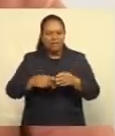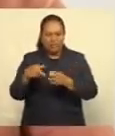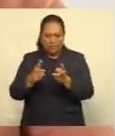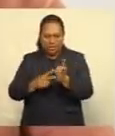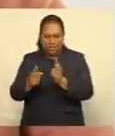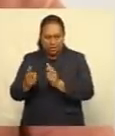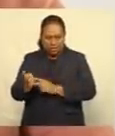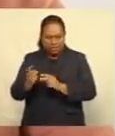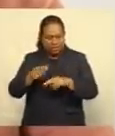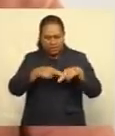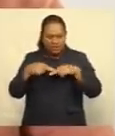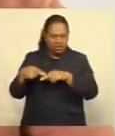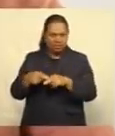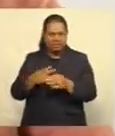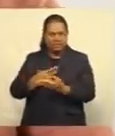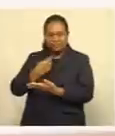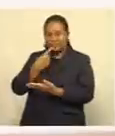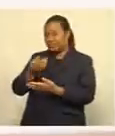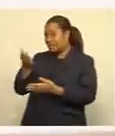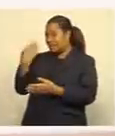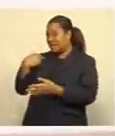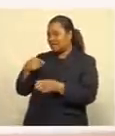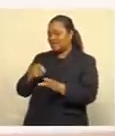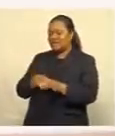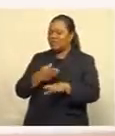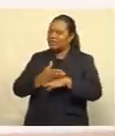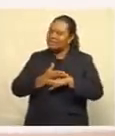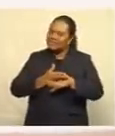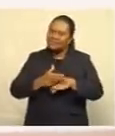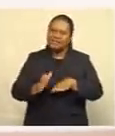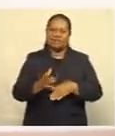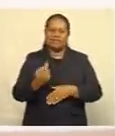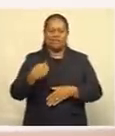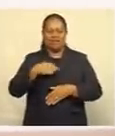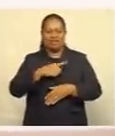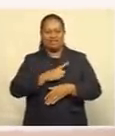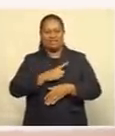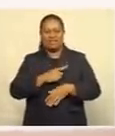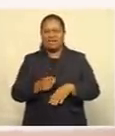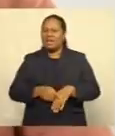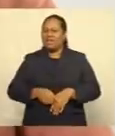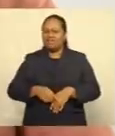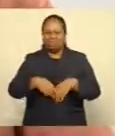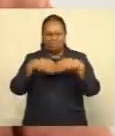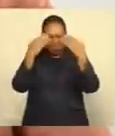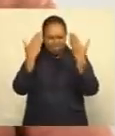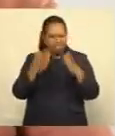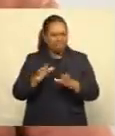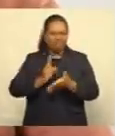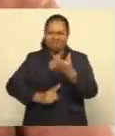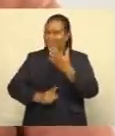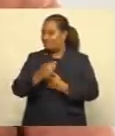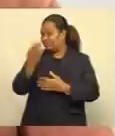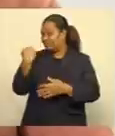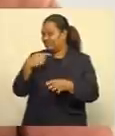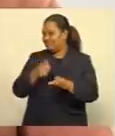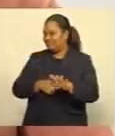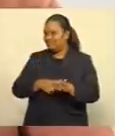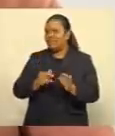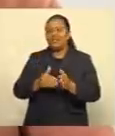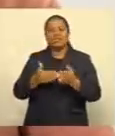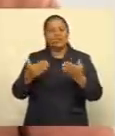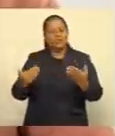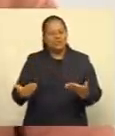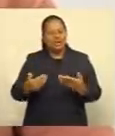would imagine, because last year it was new, there was a lot of unknowns. This year there is a lot